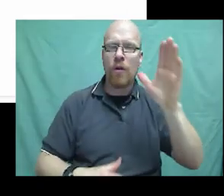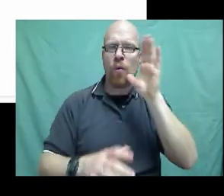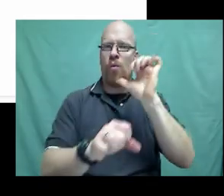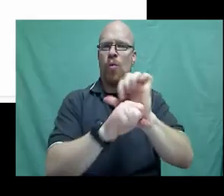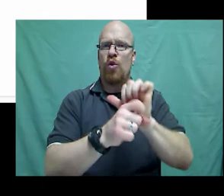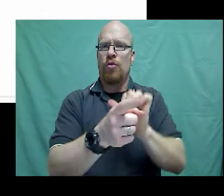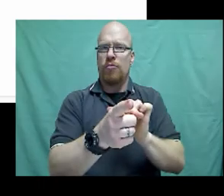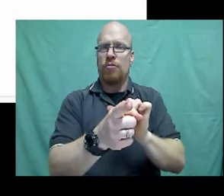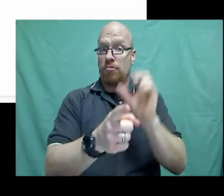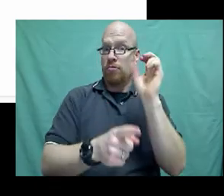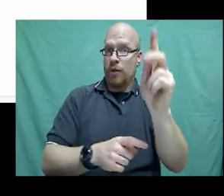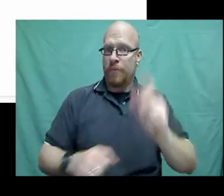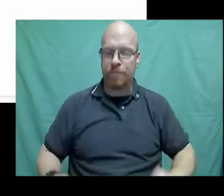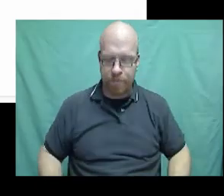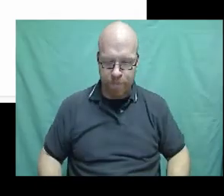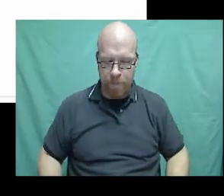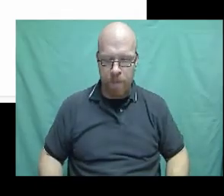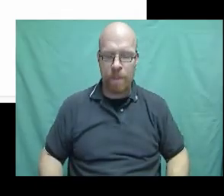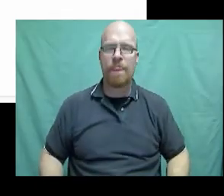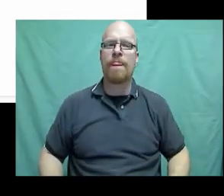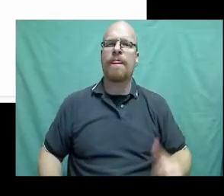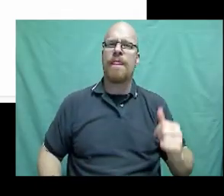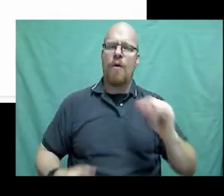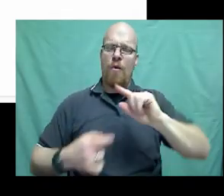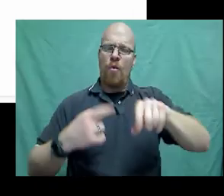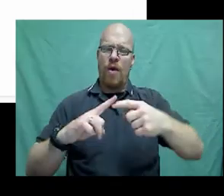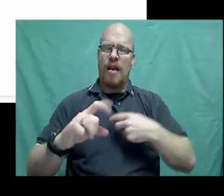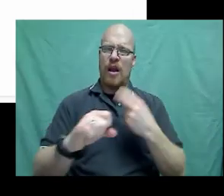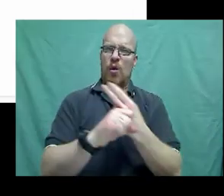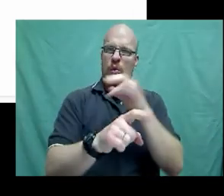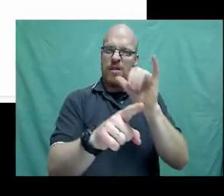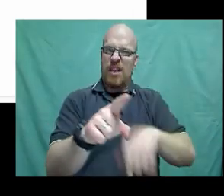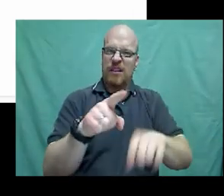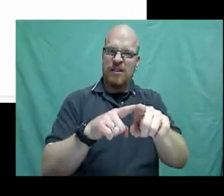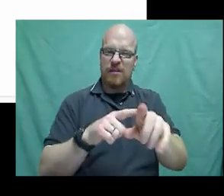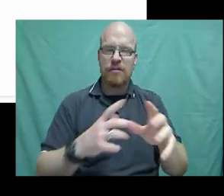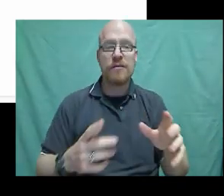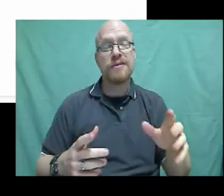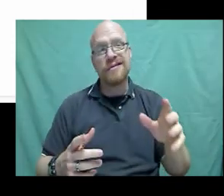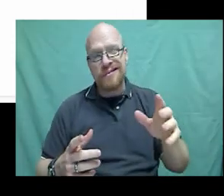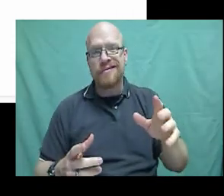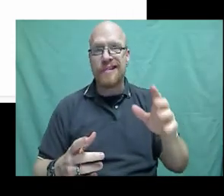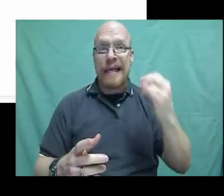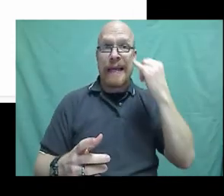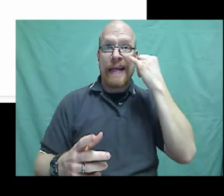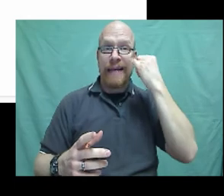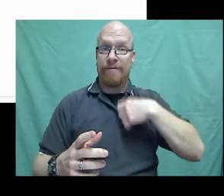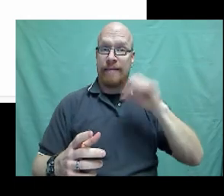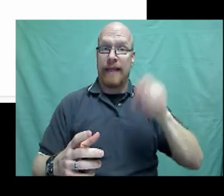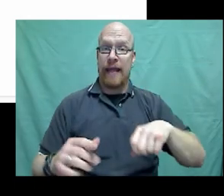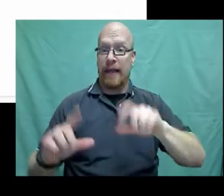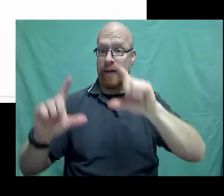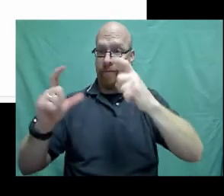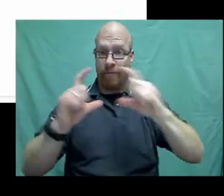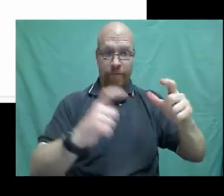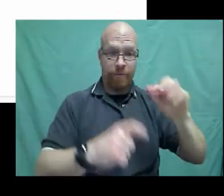1 or whatever, or a fraction, or if you have square roots and the answers, this will work for those examples. Now, when do you even use